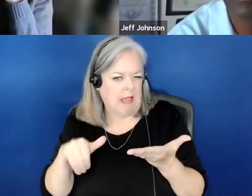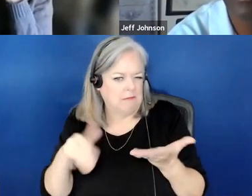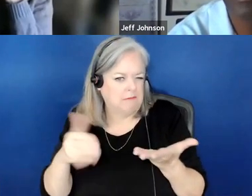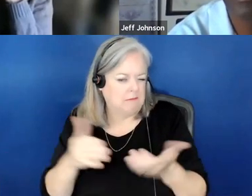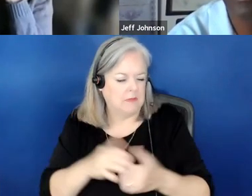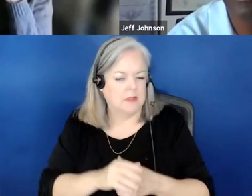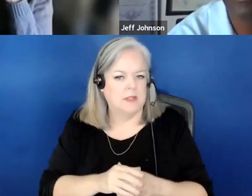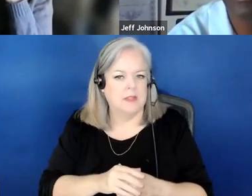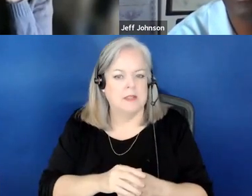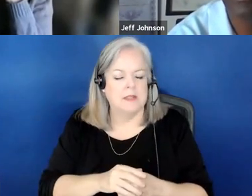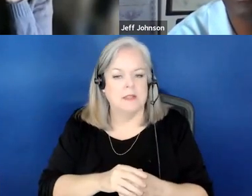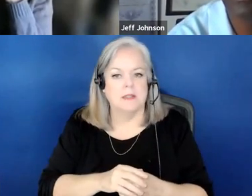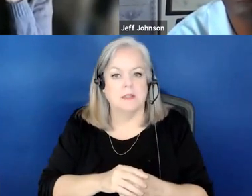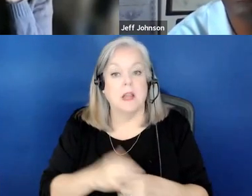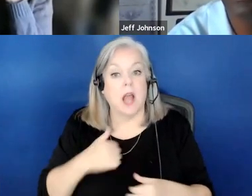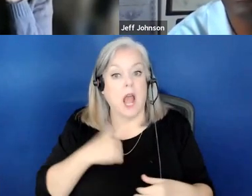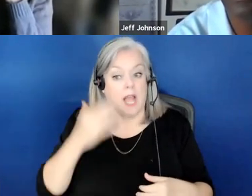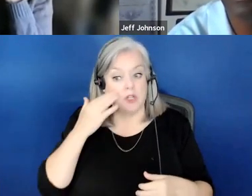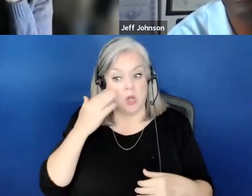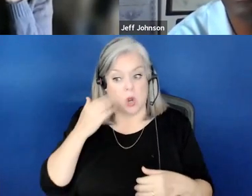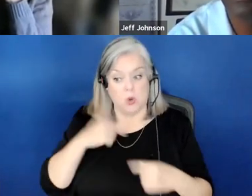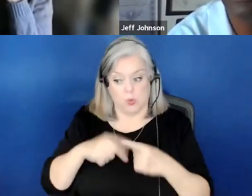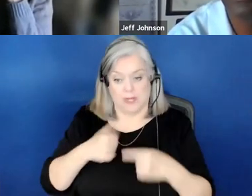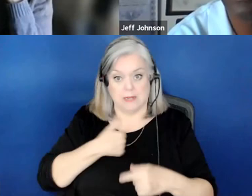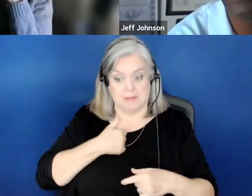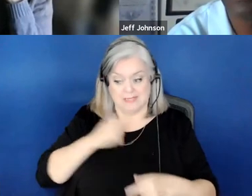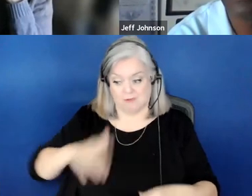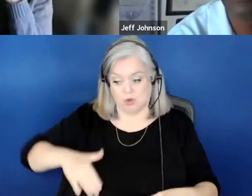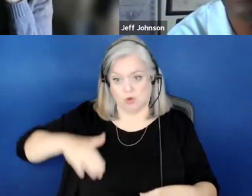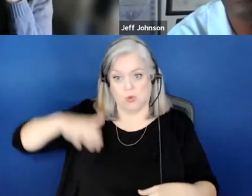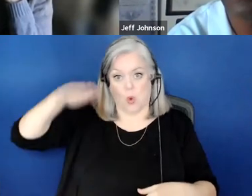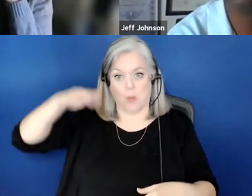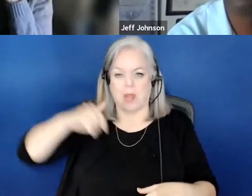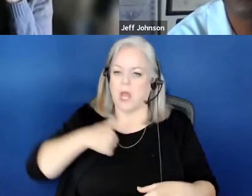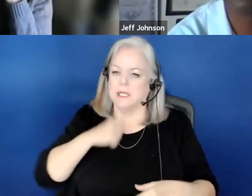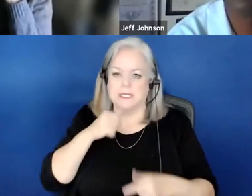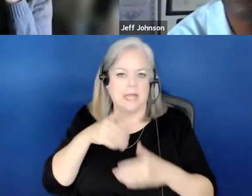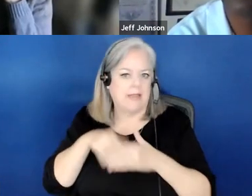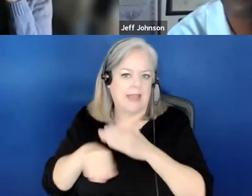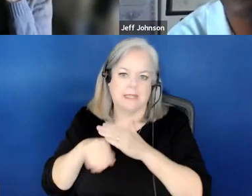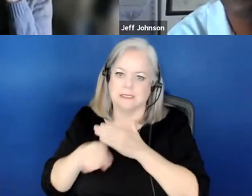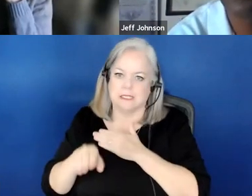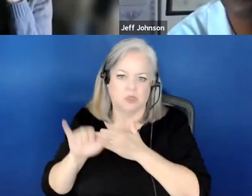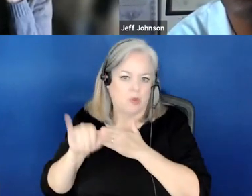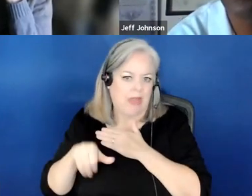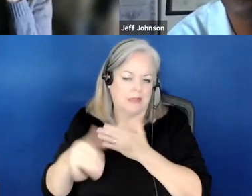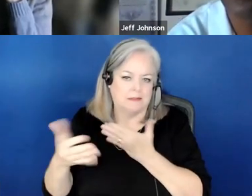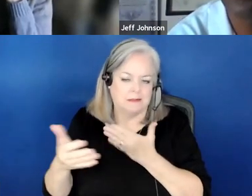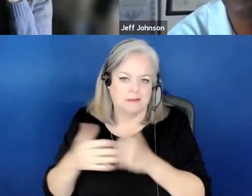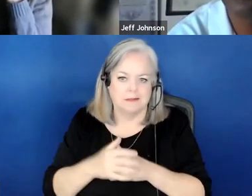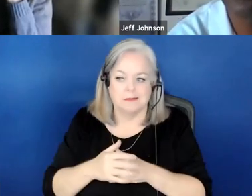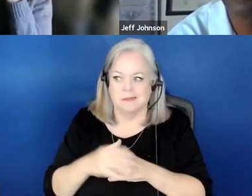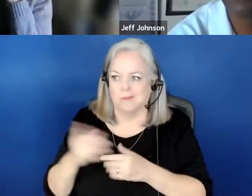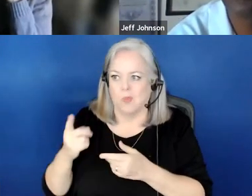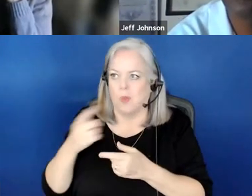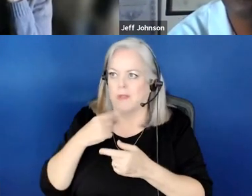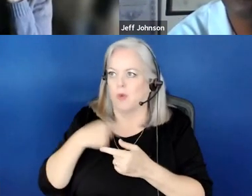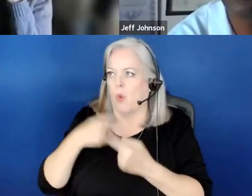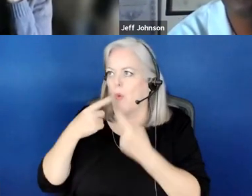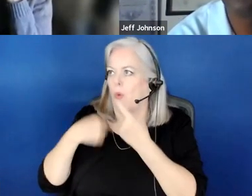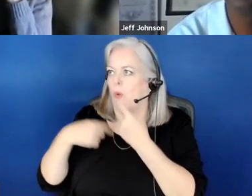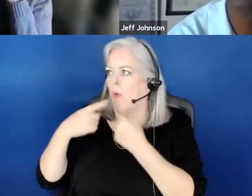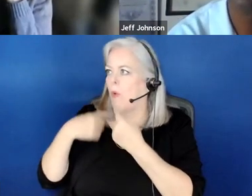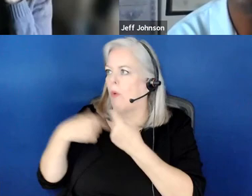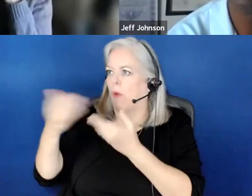because I know when I was growing up I didn't have access to that so what was told to me was like